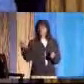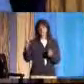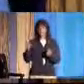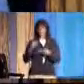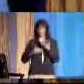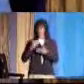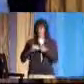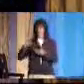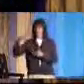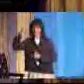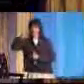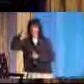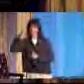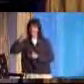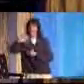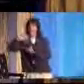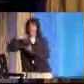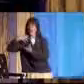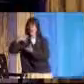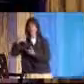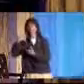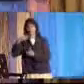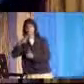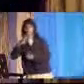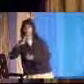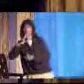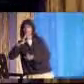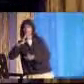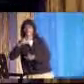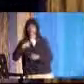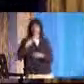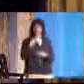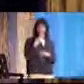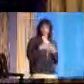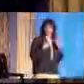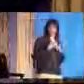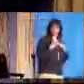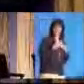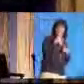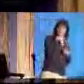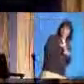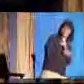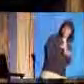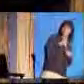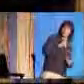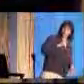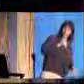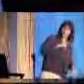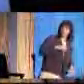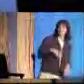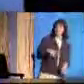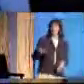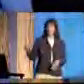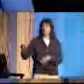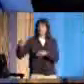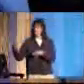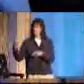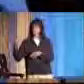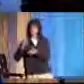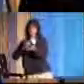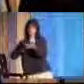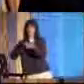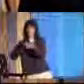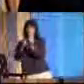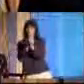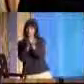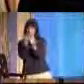So he asks me a question and then I go in and I go, and all the thoughts, you know. And then he's sitting there, he's getting so frustrated. And he said,